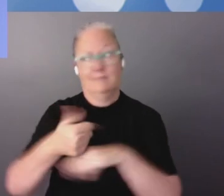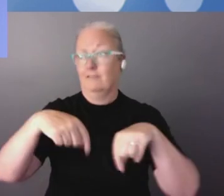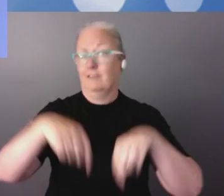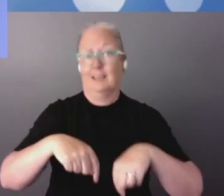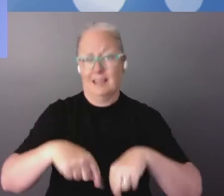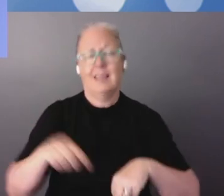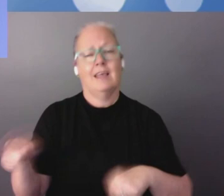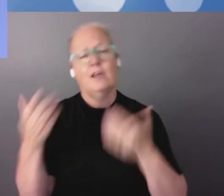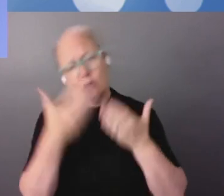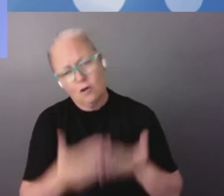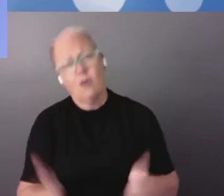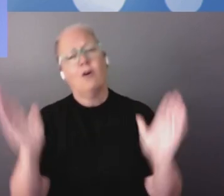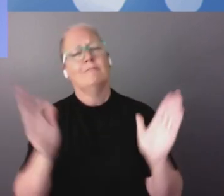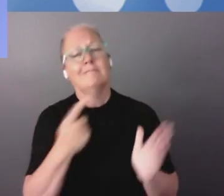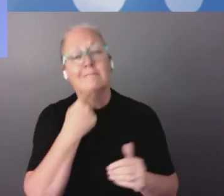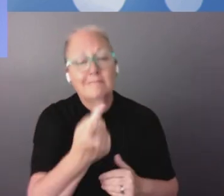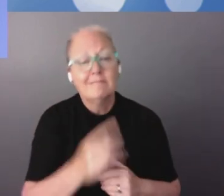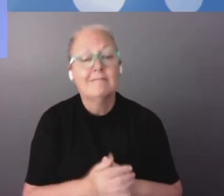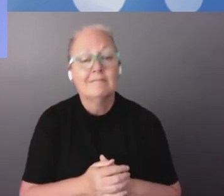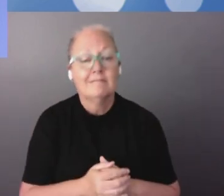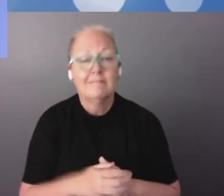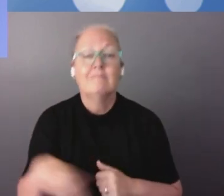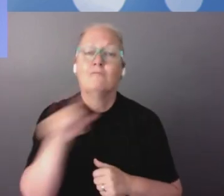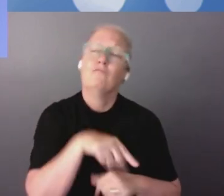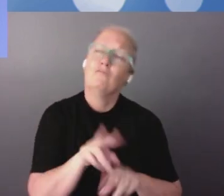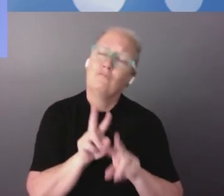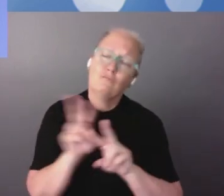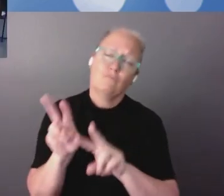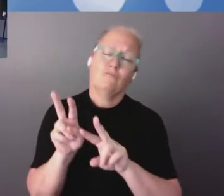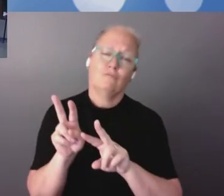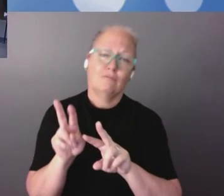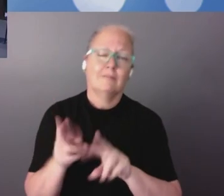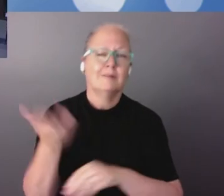are now invited to listen and to watch his speech.